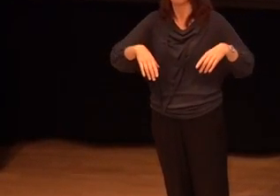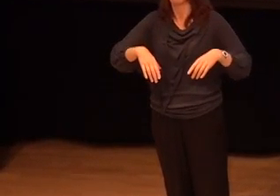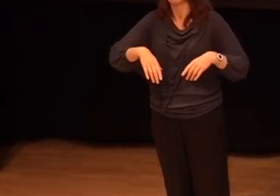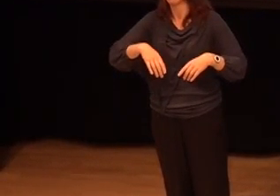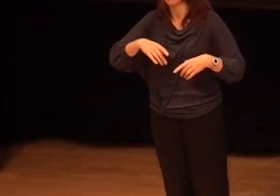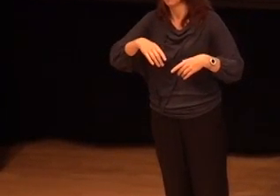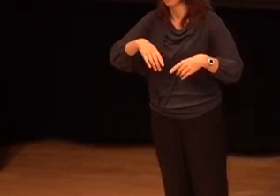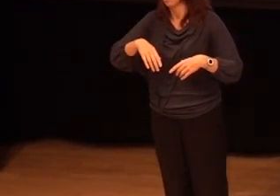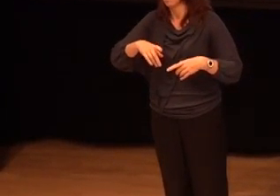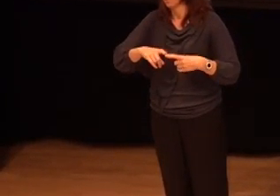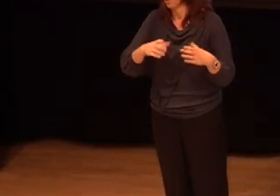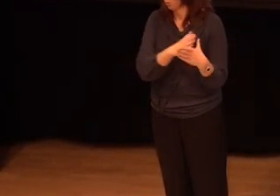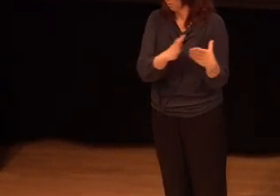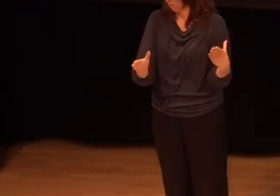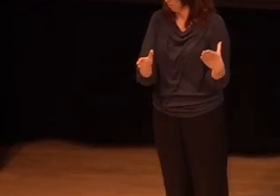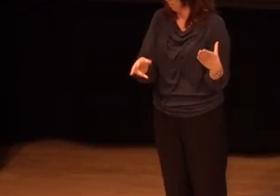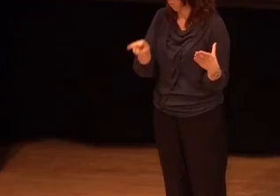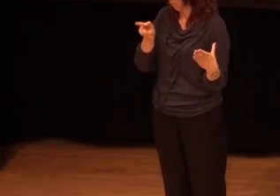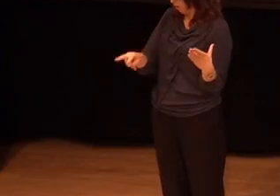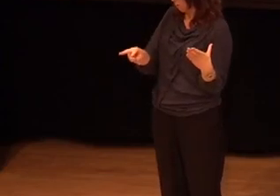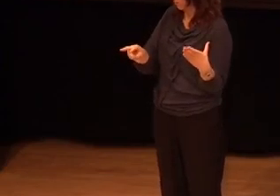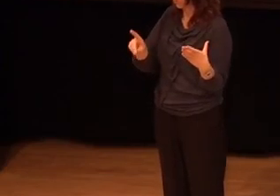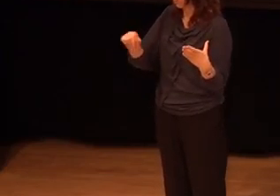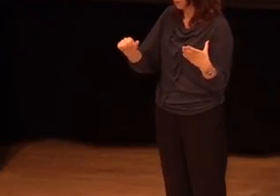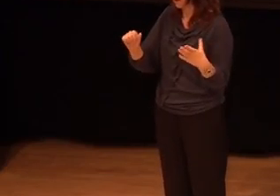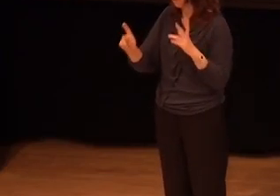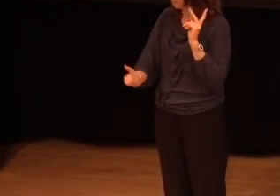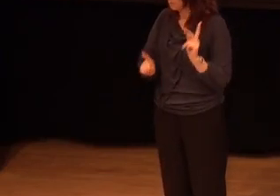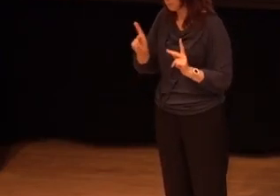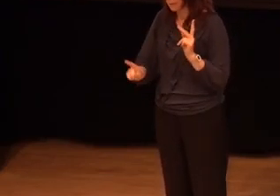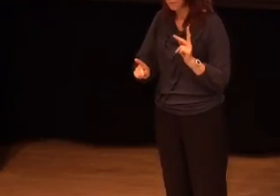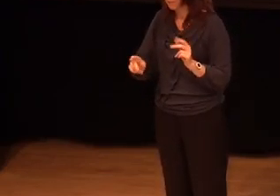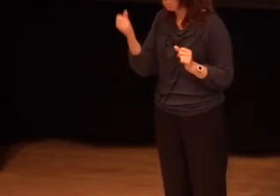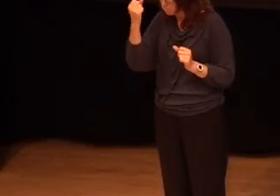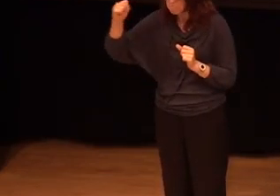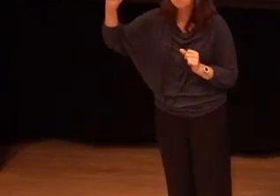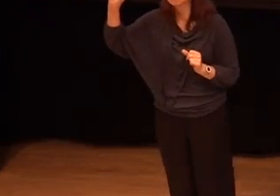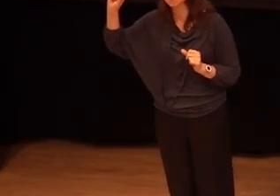in the face of great oppression is depicted